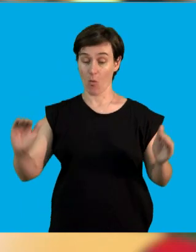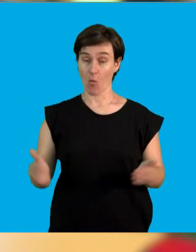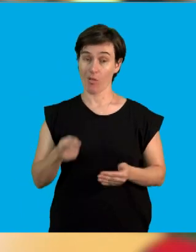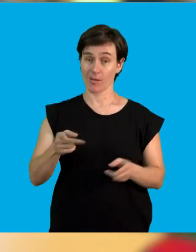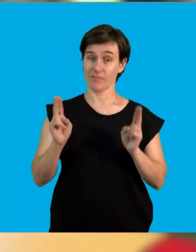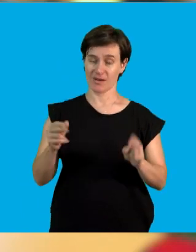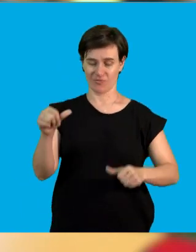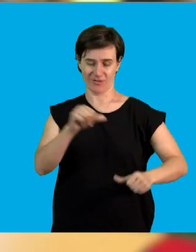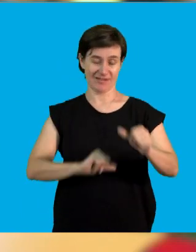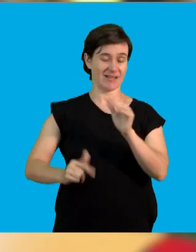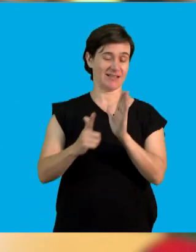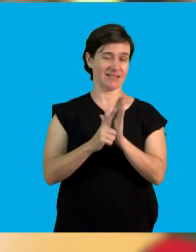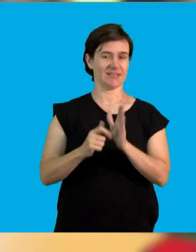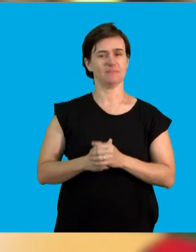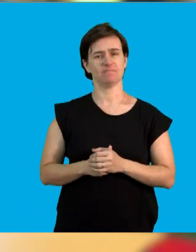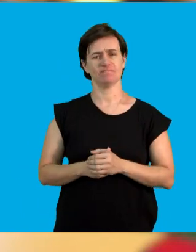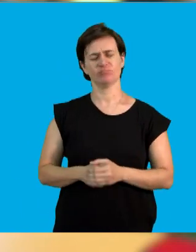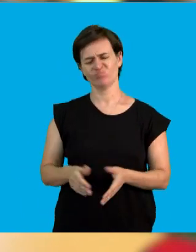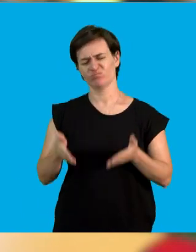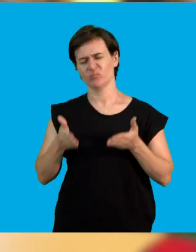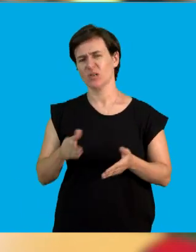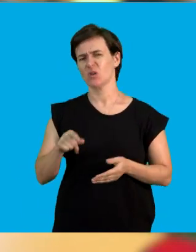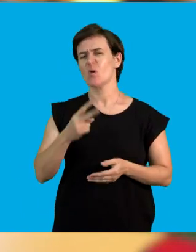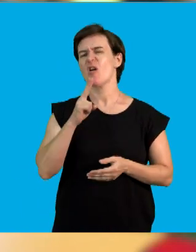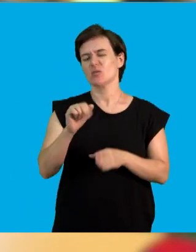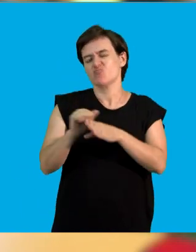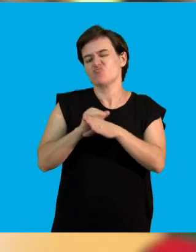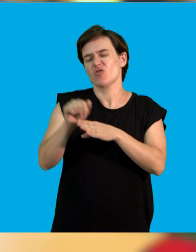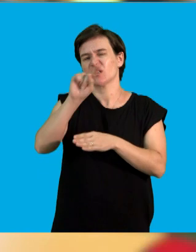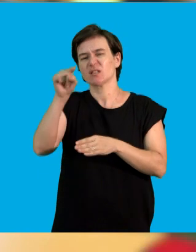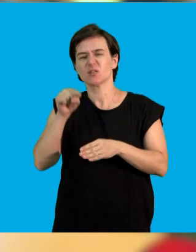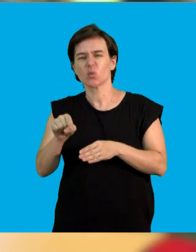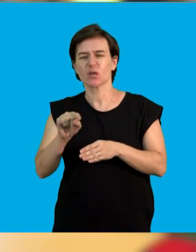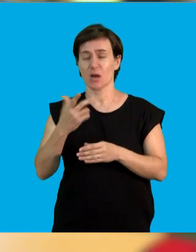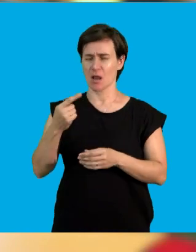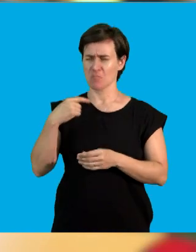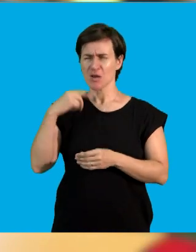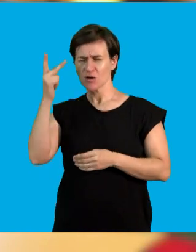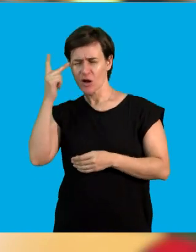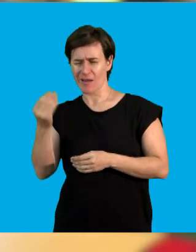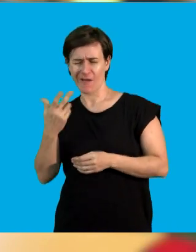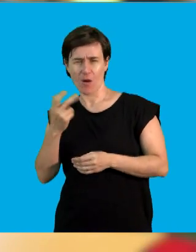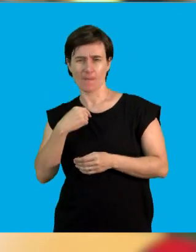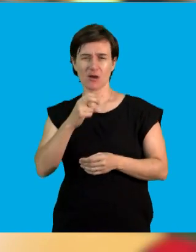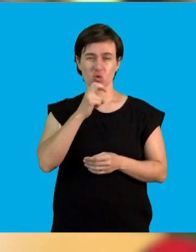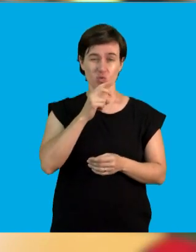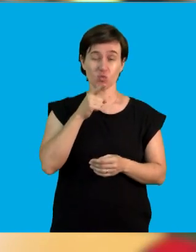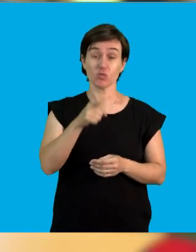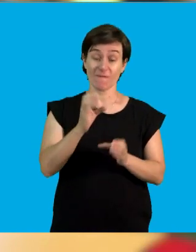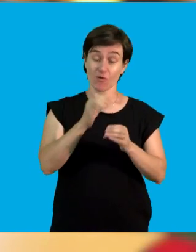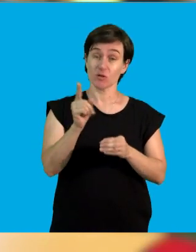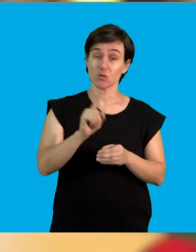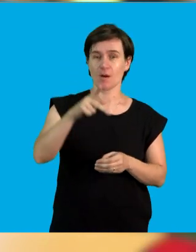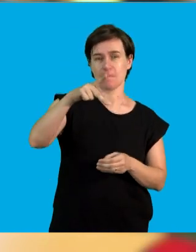Hello learners and welcome to a Natural Sciences lesson. So in this lesson we're going to be answering practice questions and application questions that are based